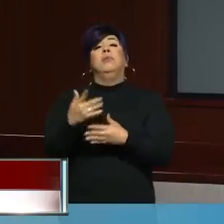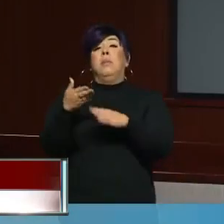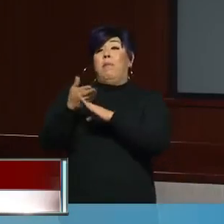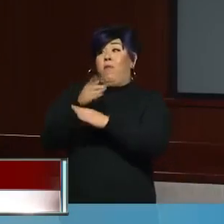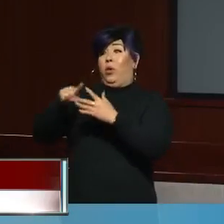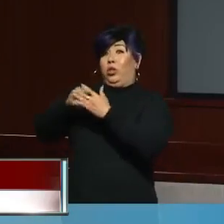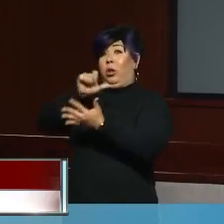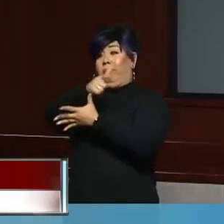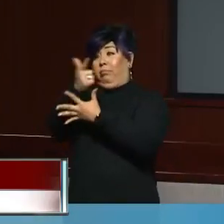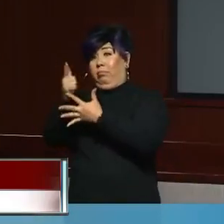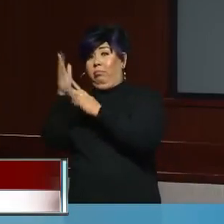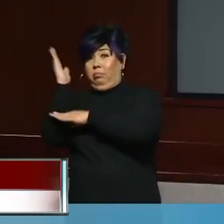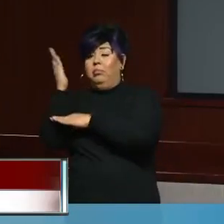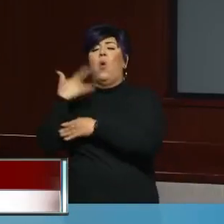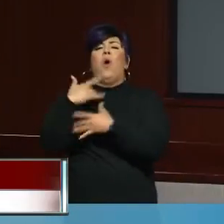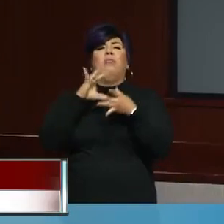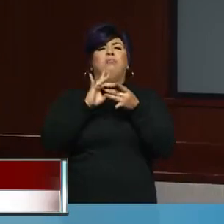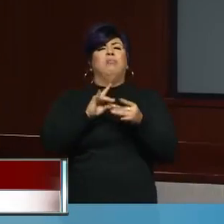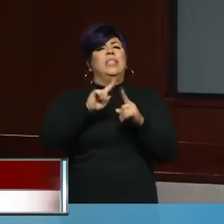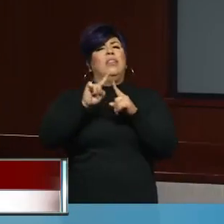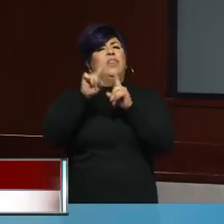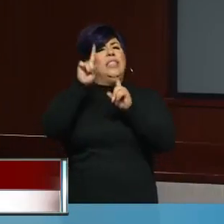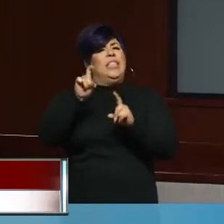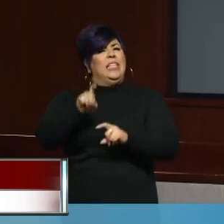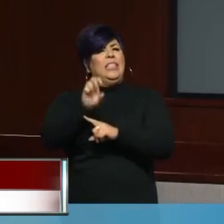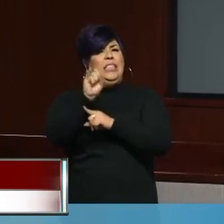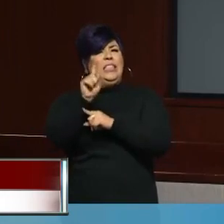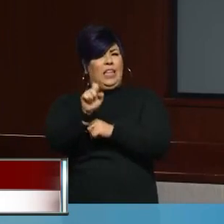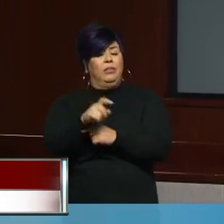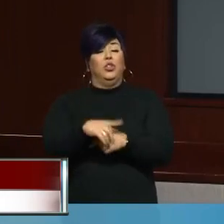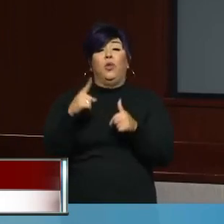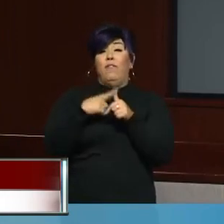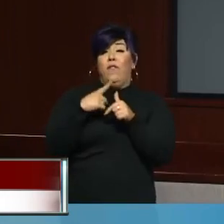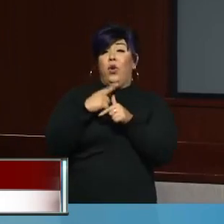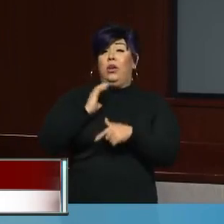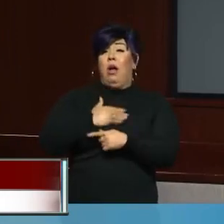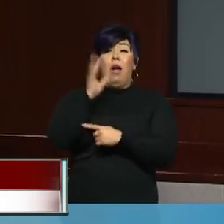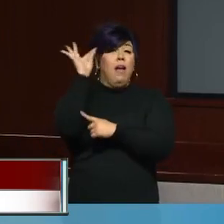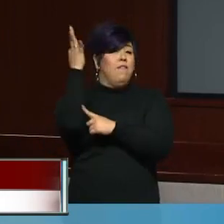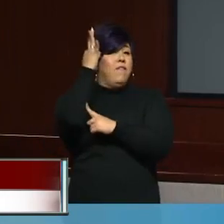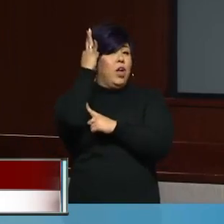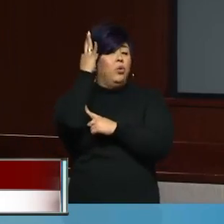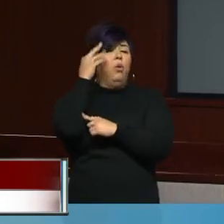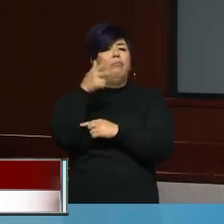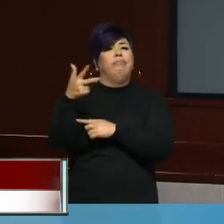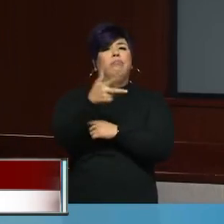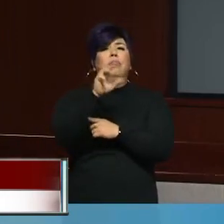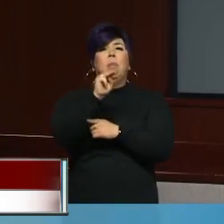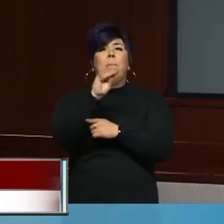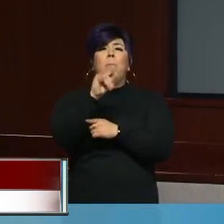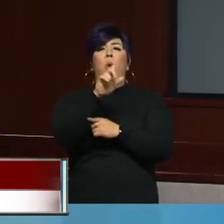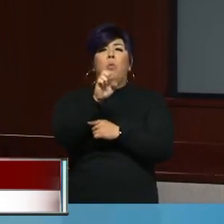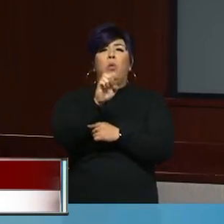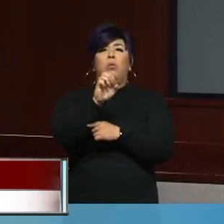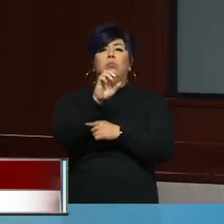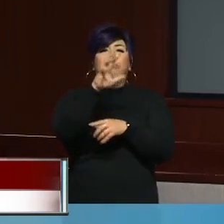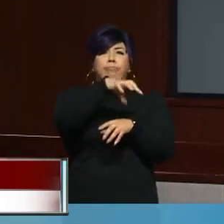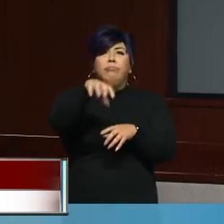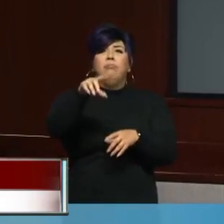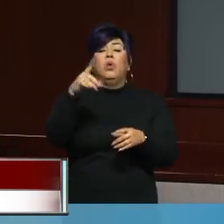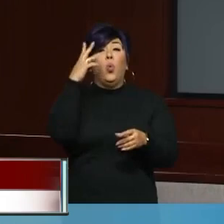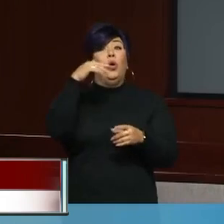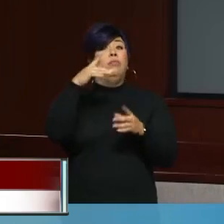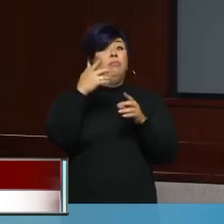testing. First, I want to talk about our federal mobile site and the locations for the next few days. I'm going to go through